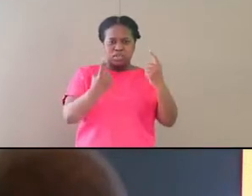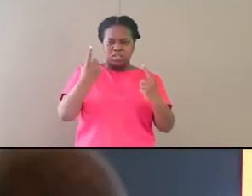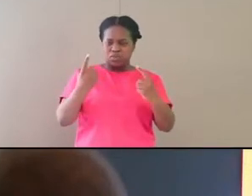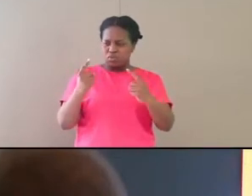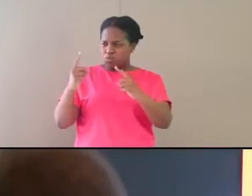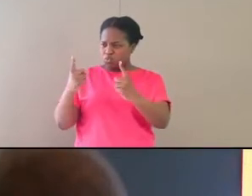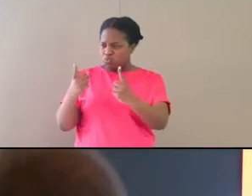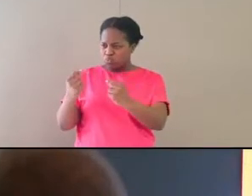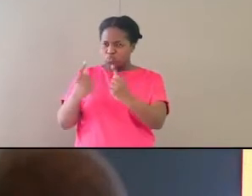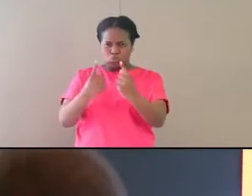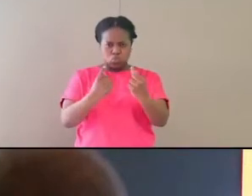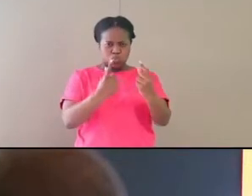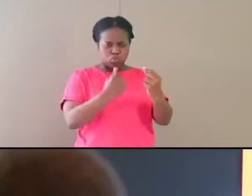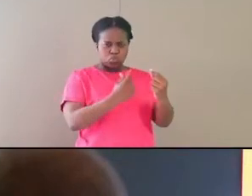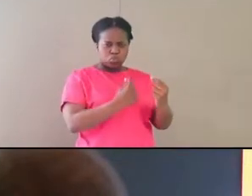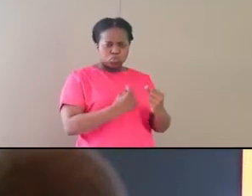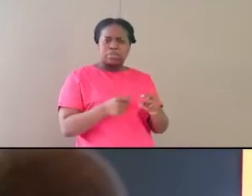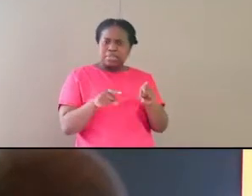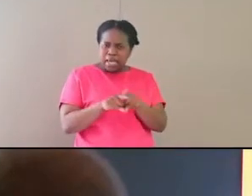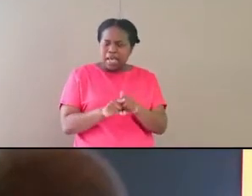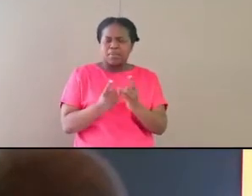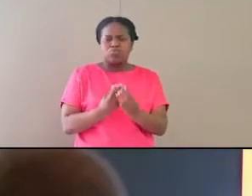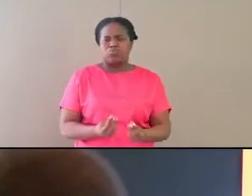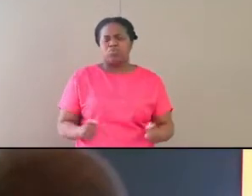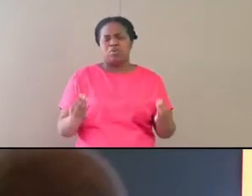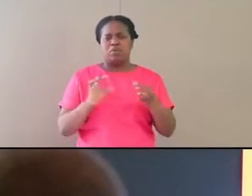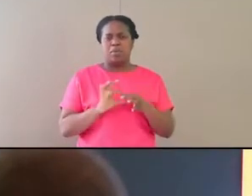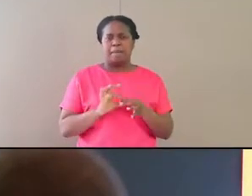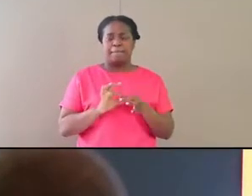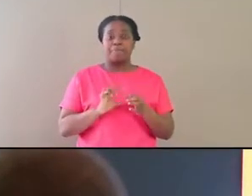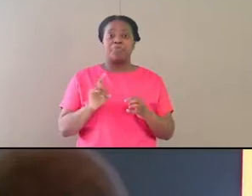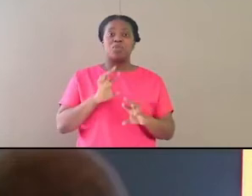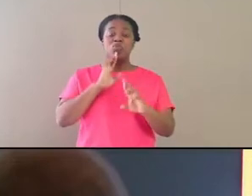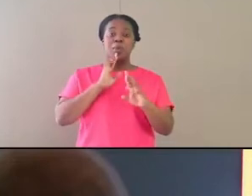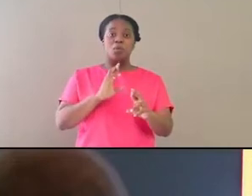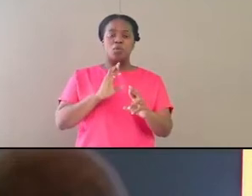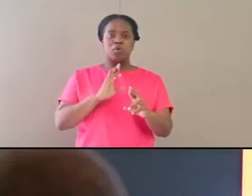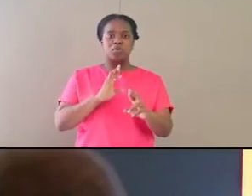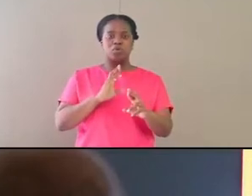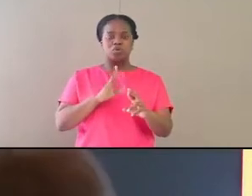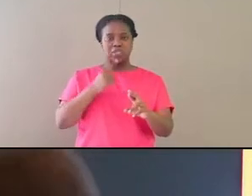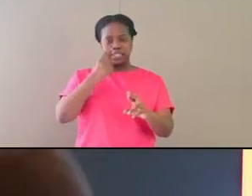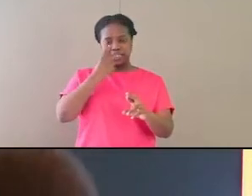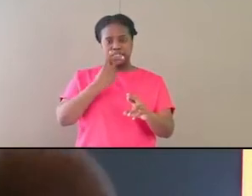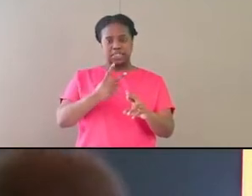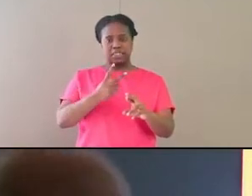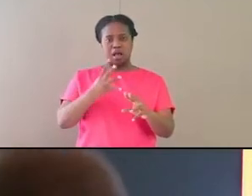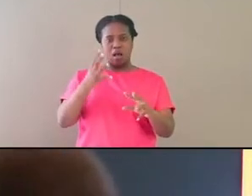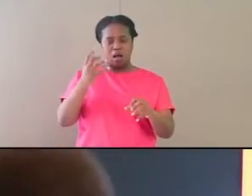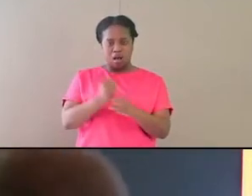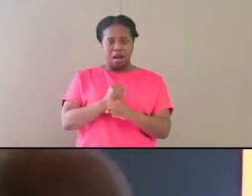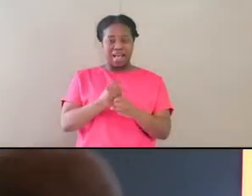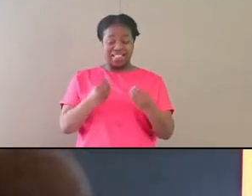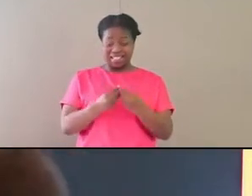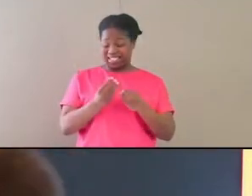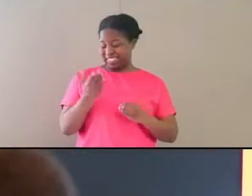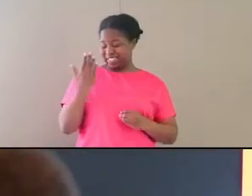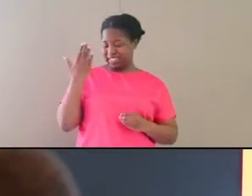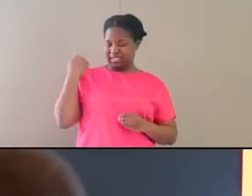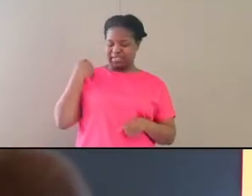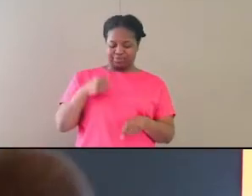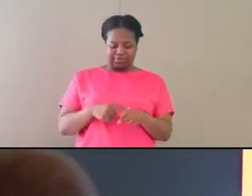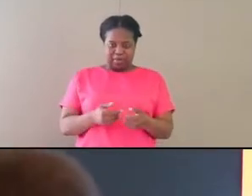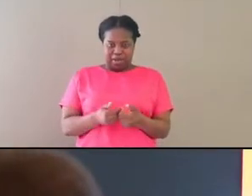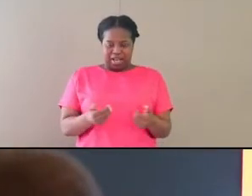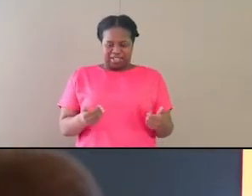of what is happening in households with children. And in this report, you suddenly pull it together through this historical account that